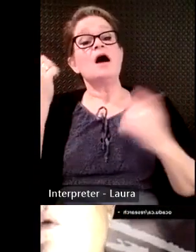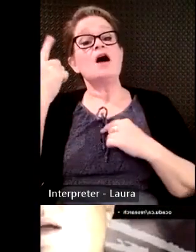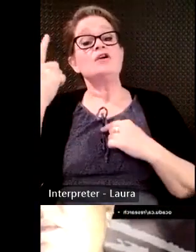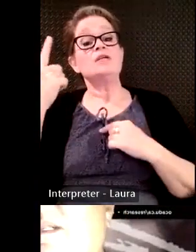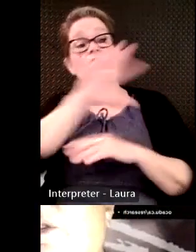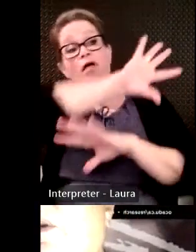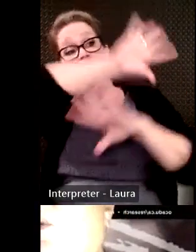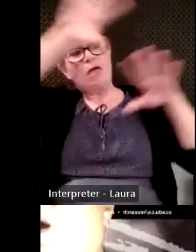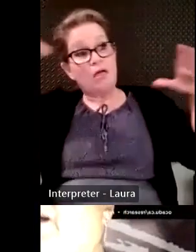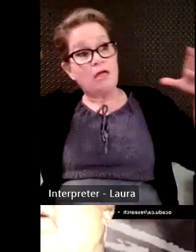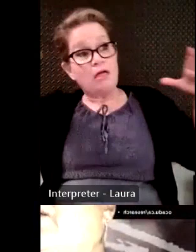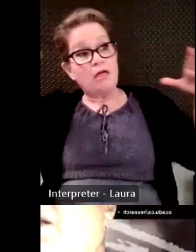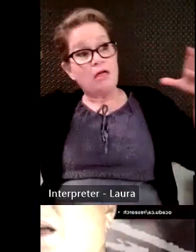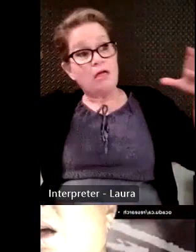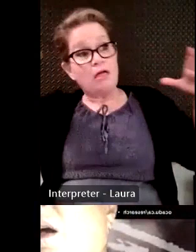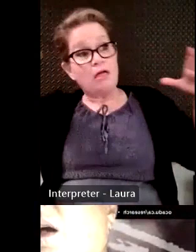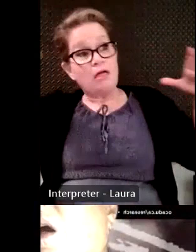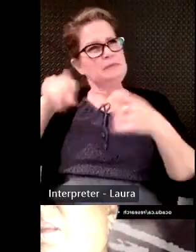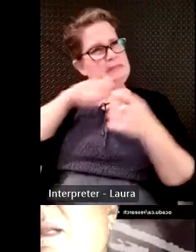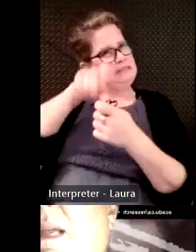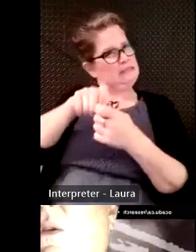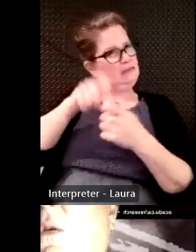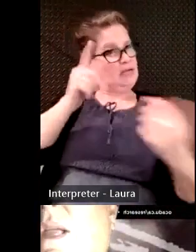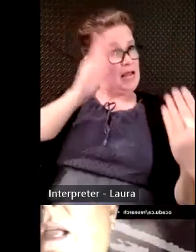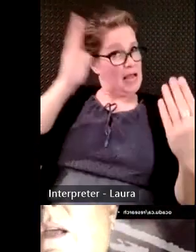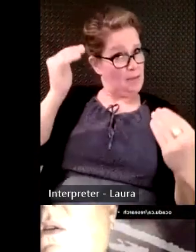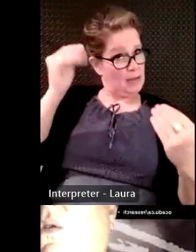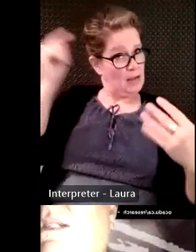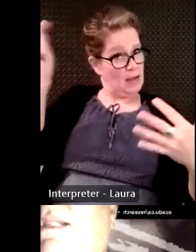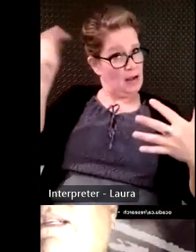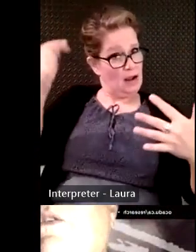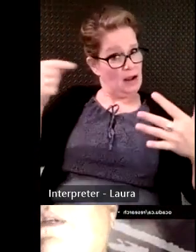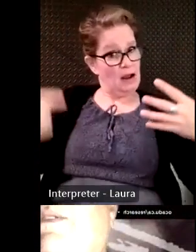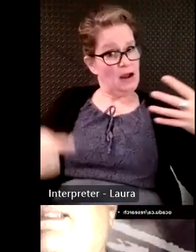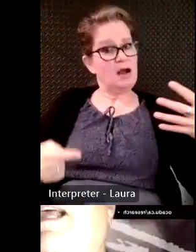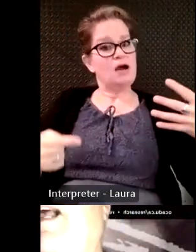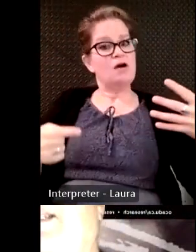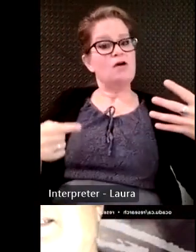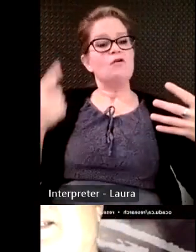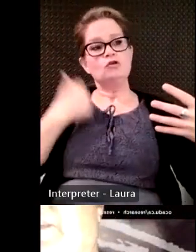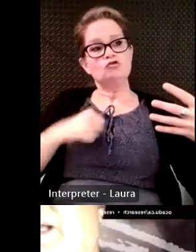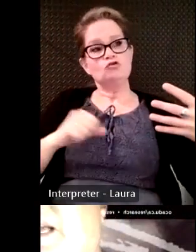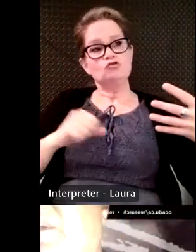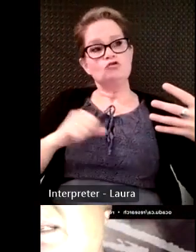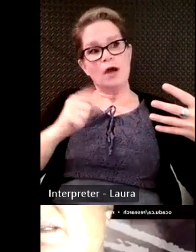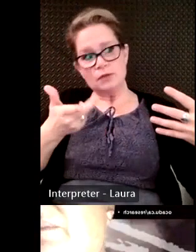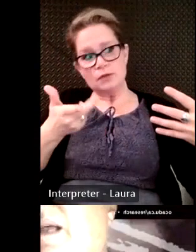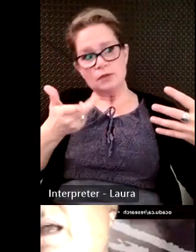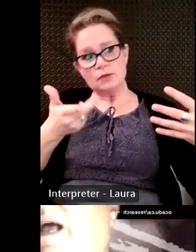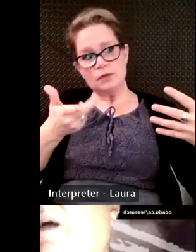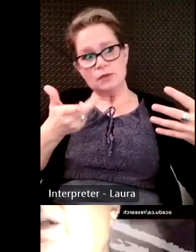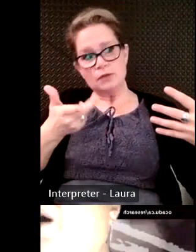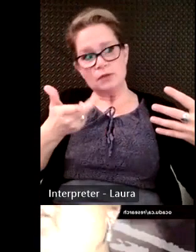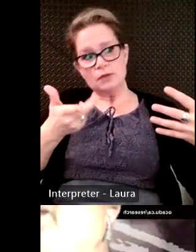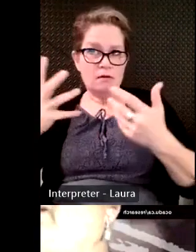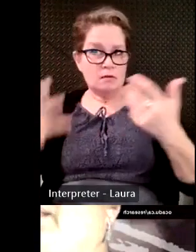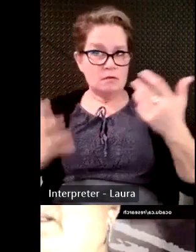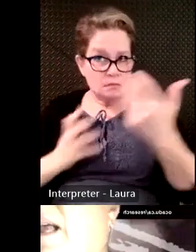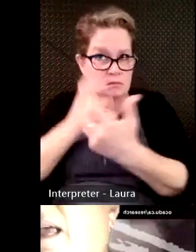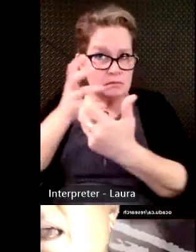where the requirements to inquire, accommodate, or care, or seek to understand systemic ableism, how